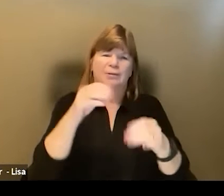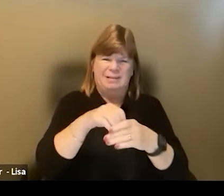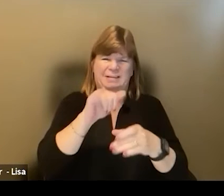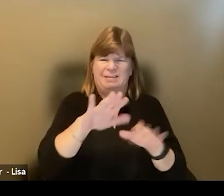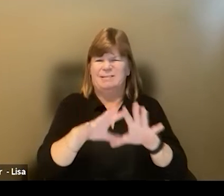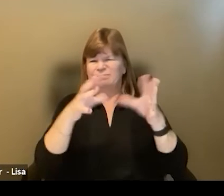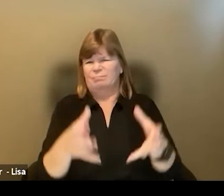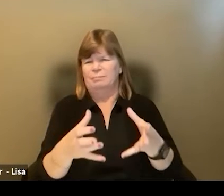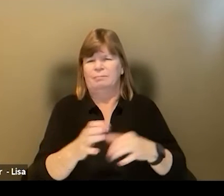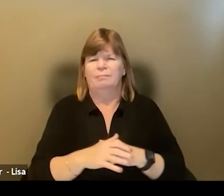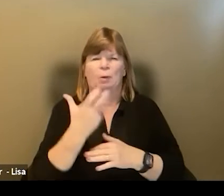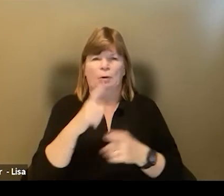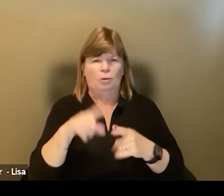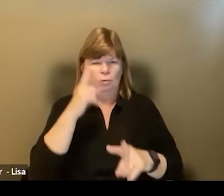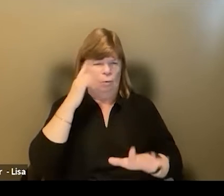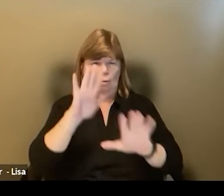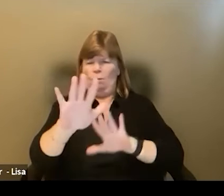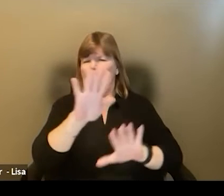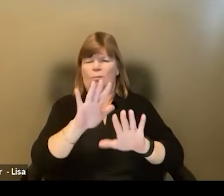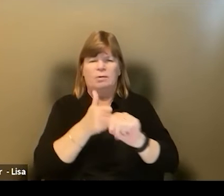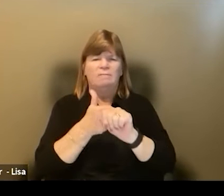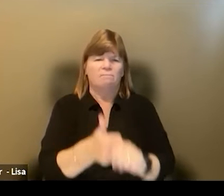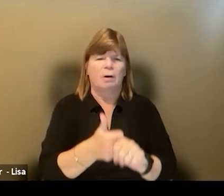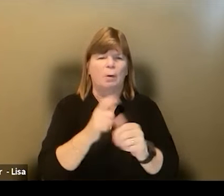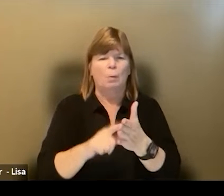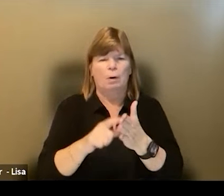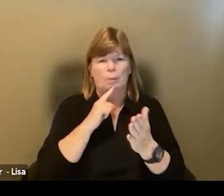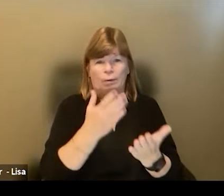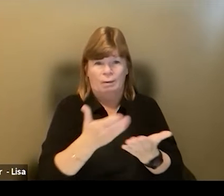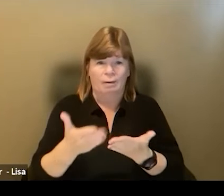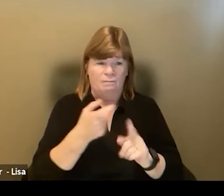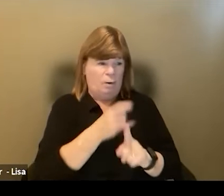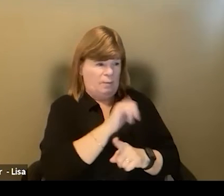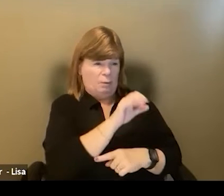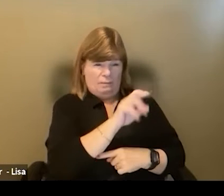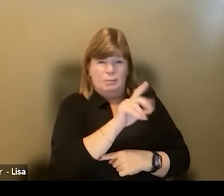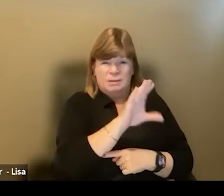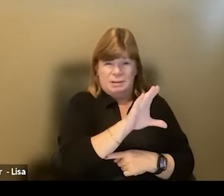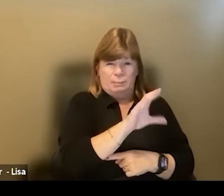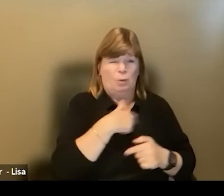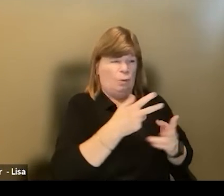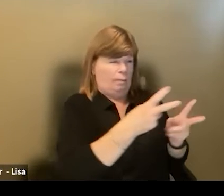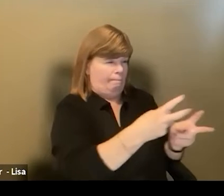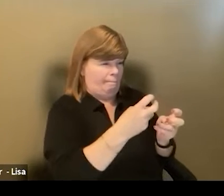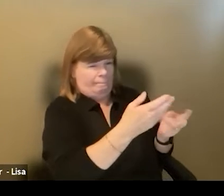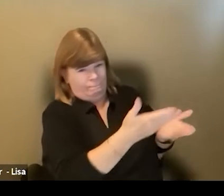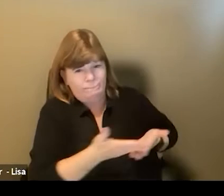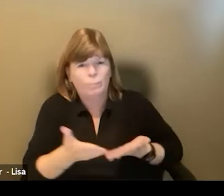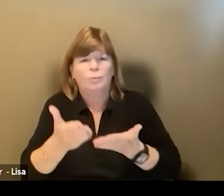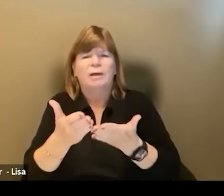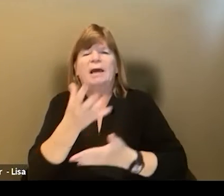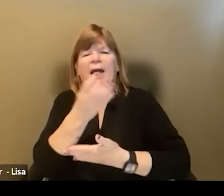set of amendments. So just so you can follow along with what we are bringing forward from that November-December public comment period, as well